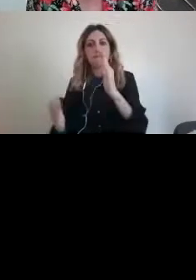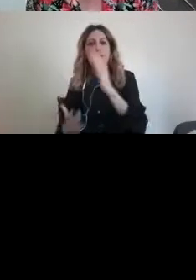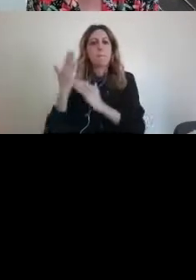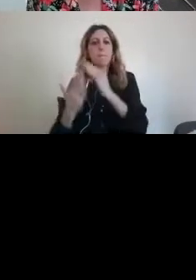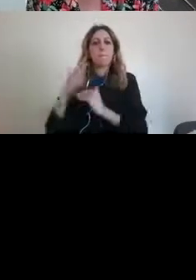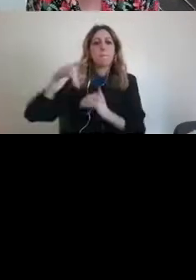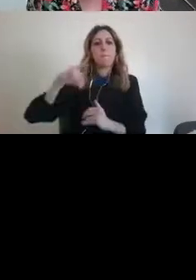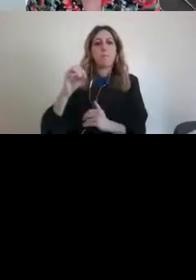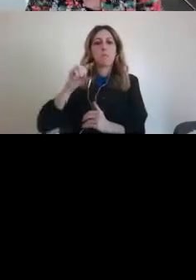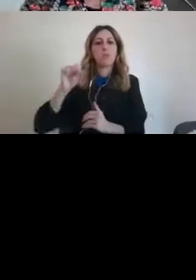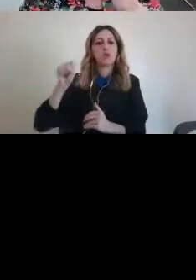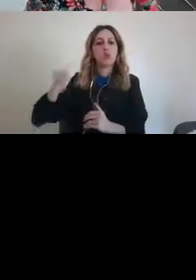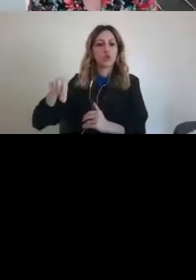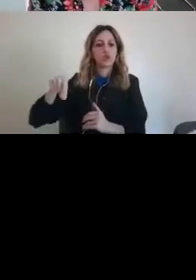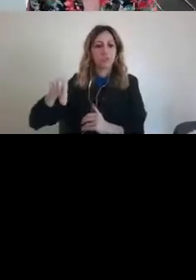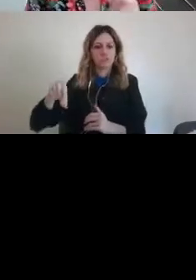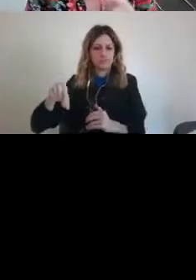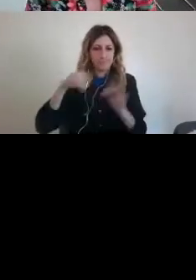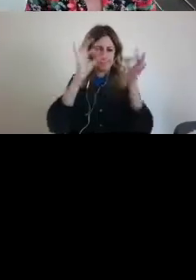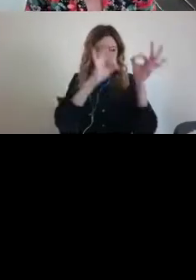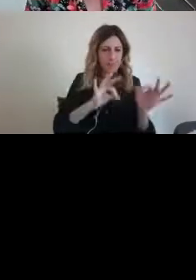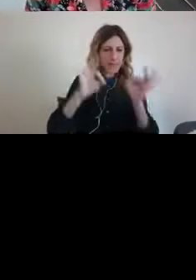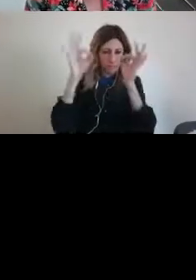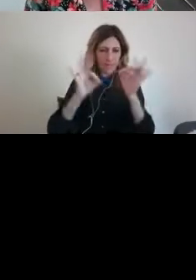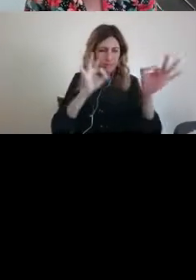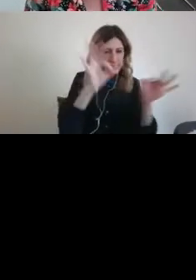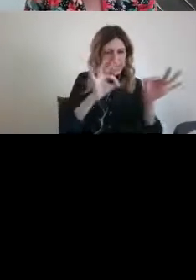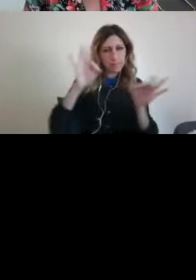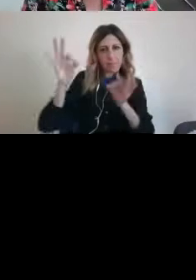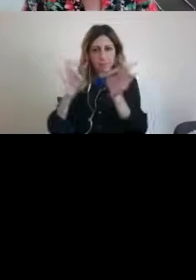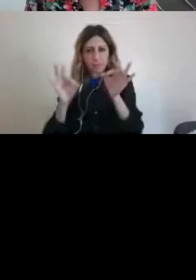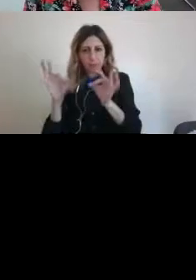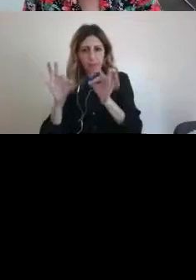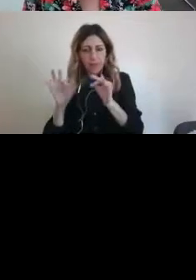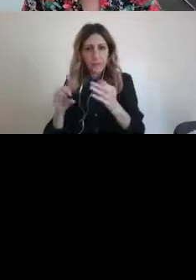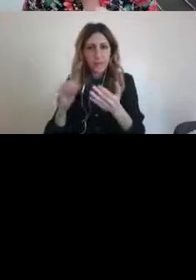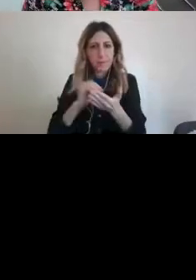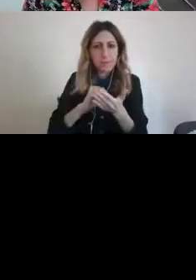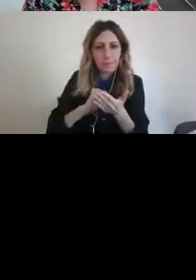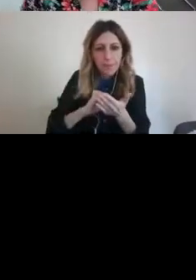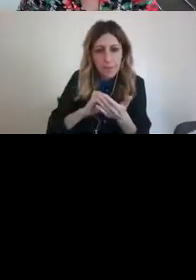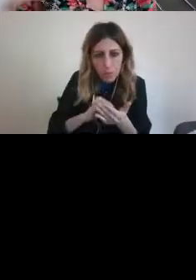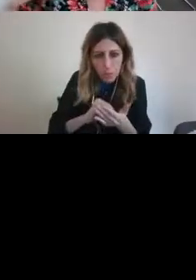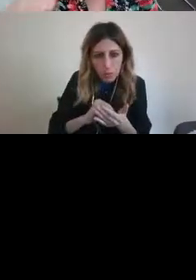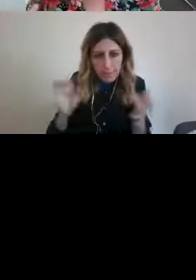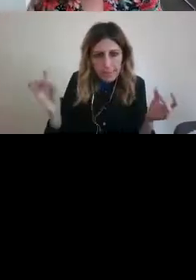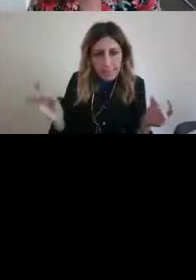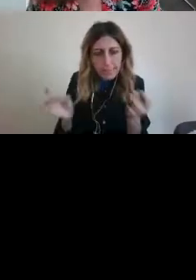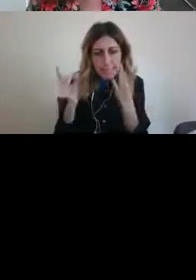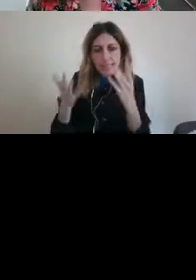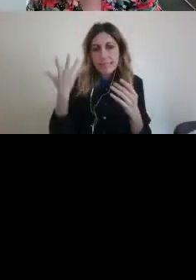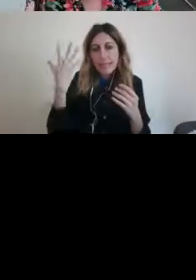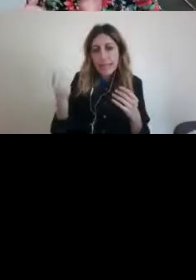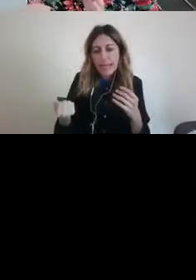search settings. And you can also, if you, for example, are working on a contact page, you can indicate that you're working